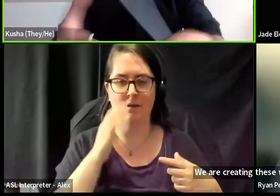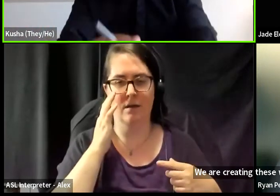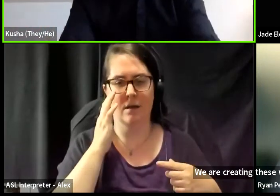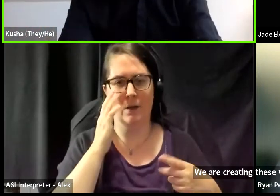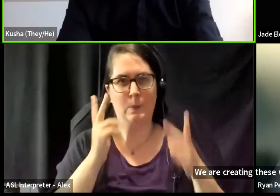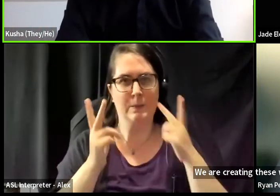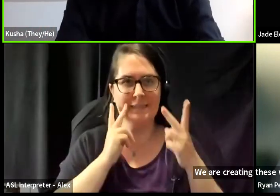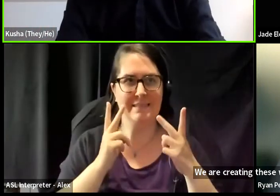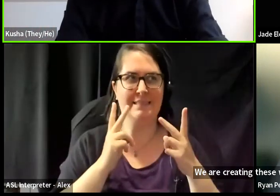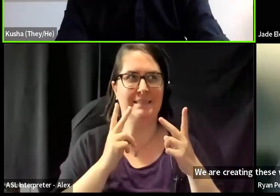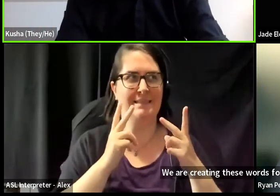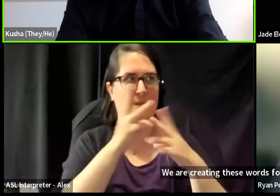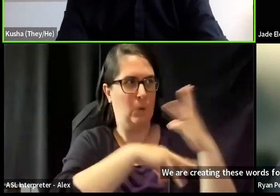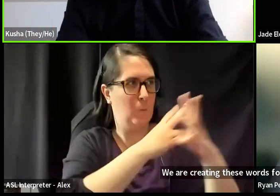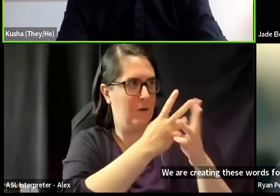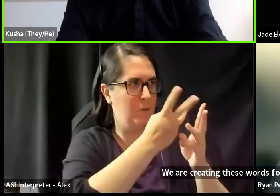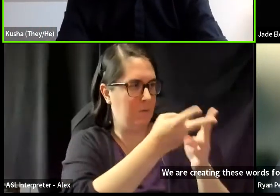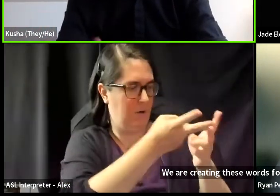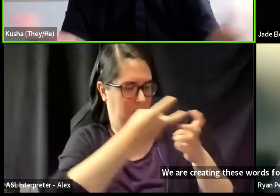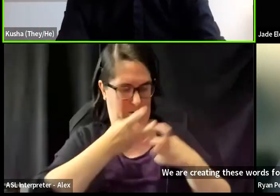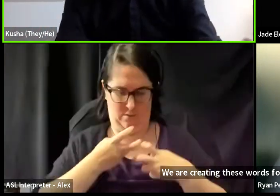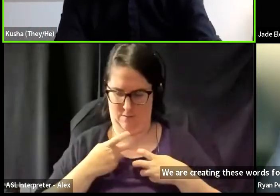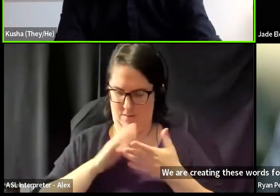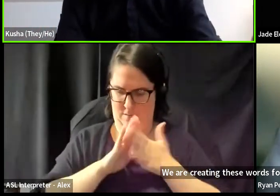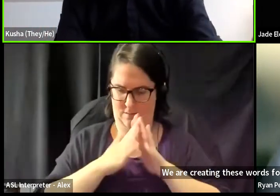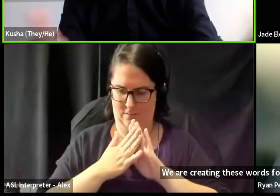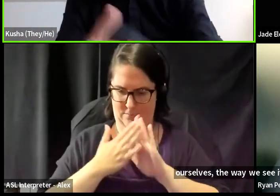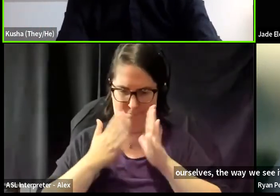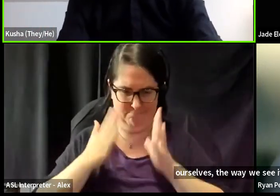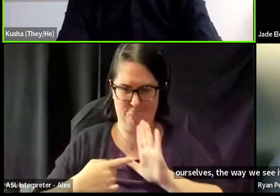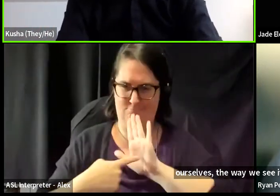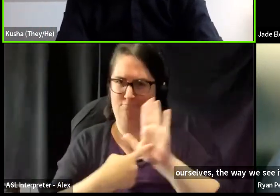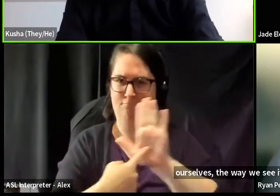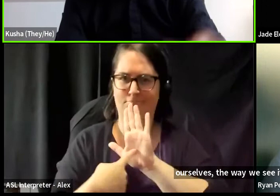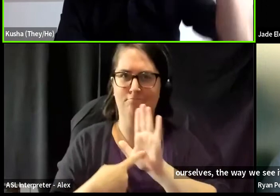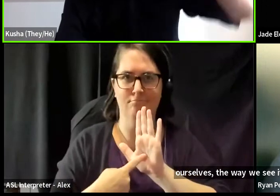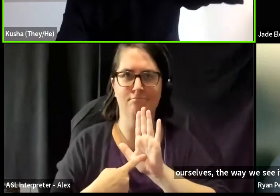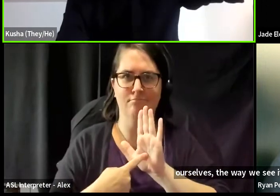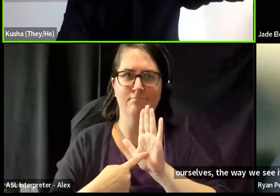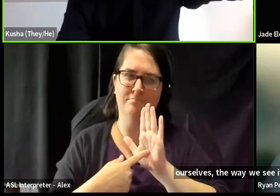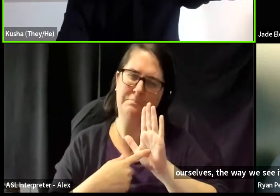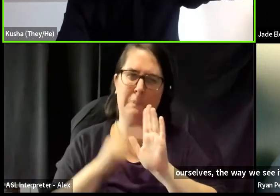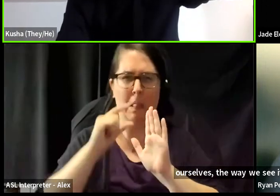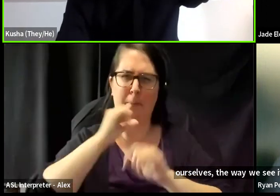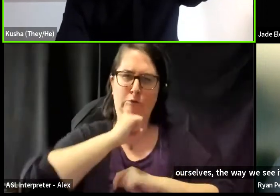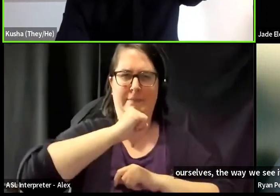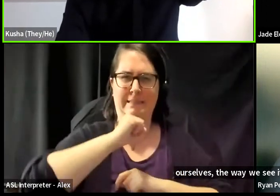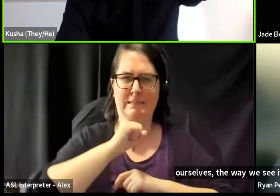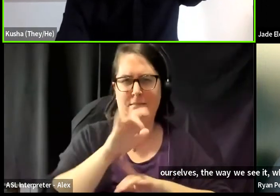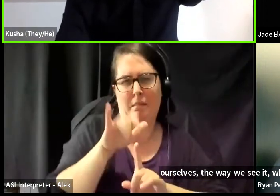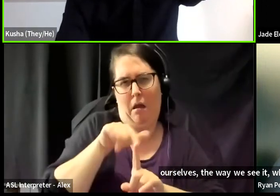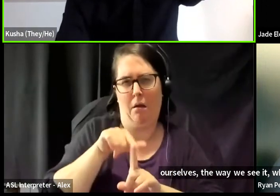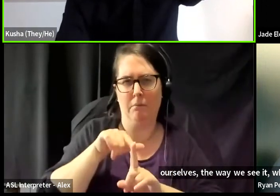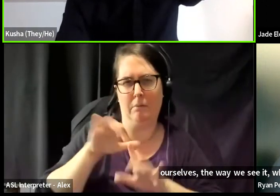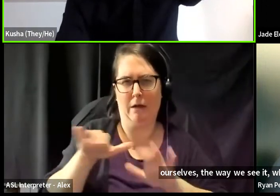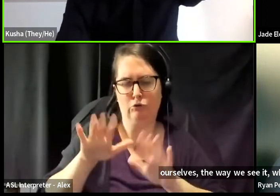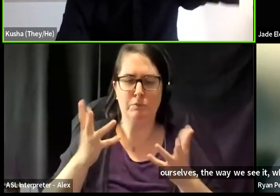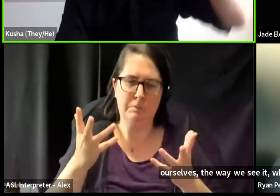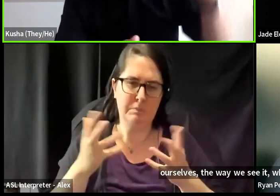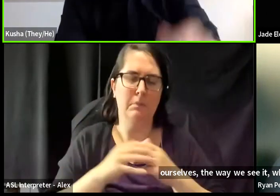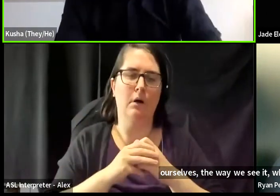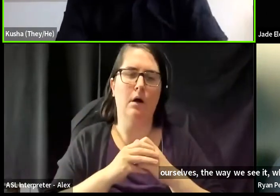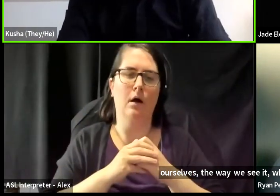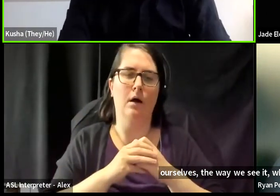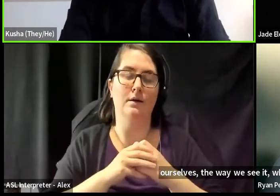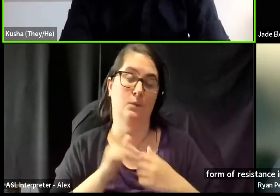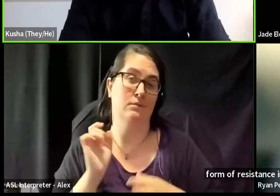see it, which is a form of resistance in itself, right? So